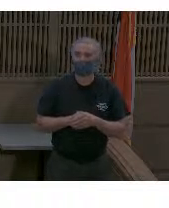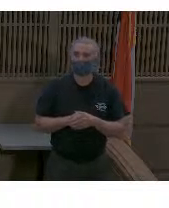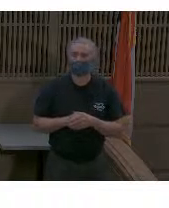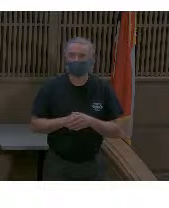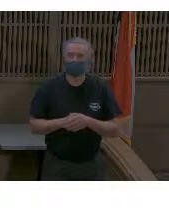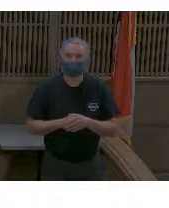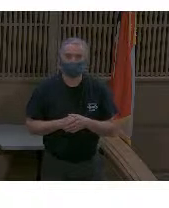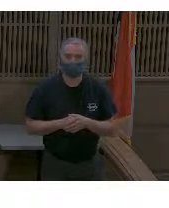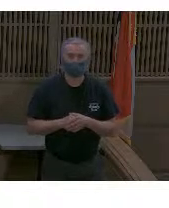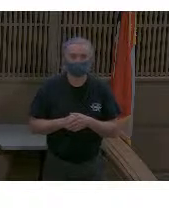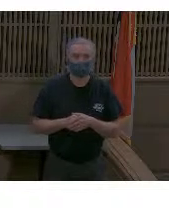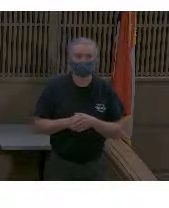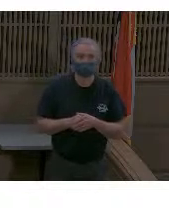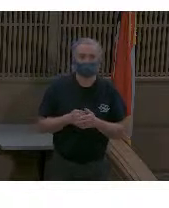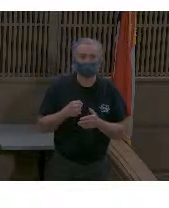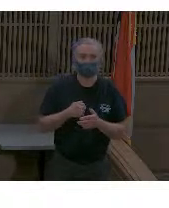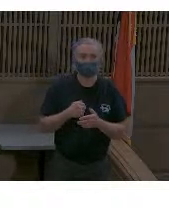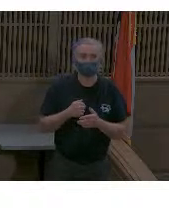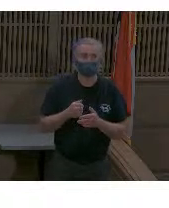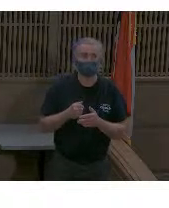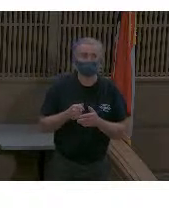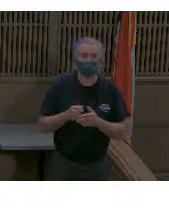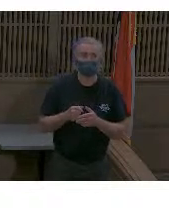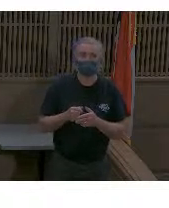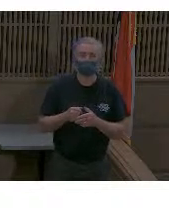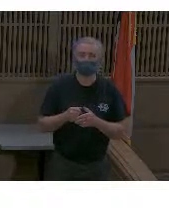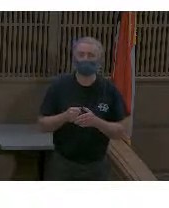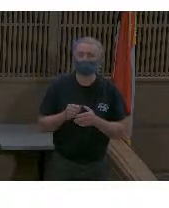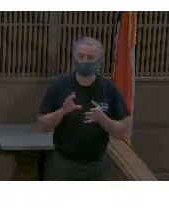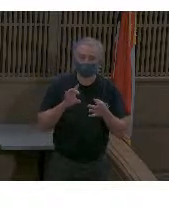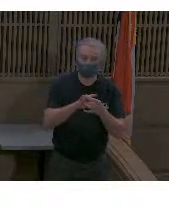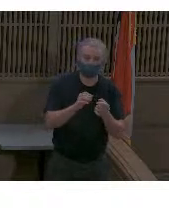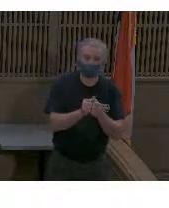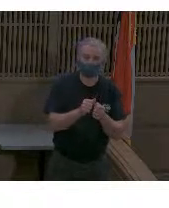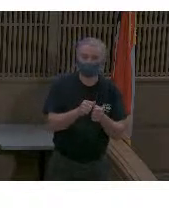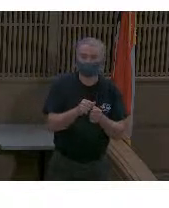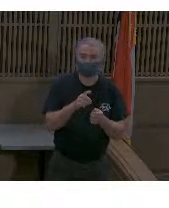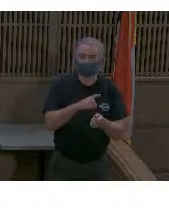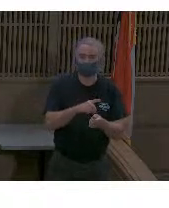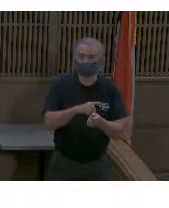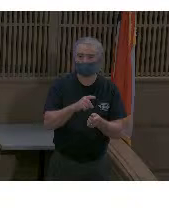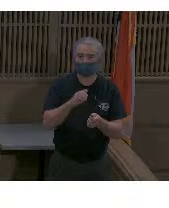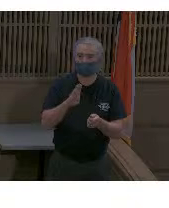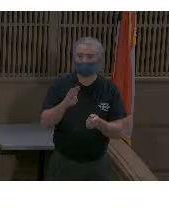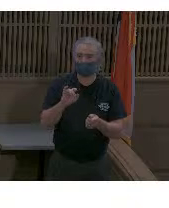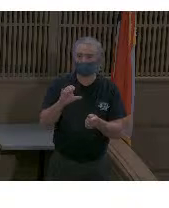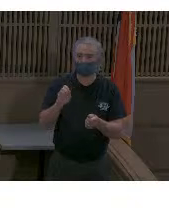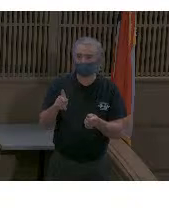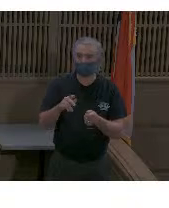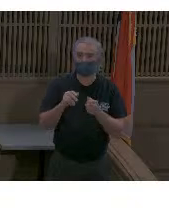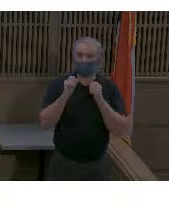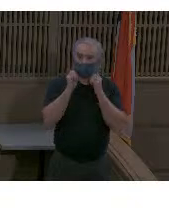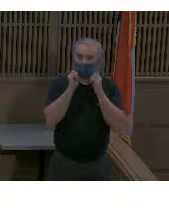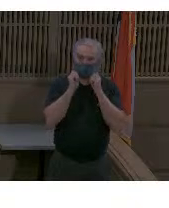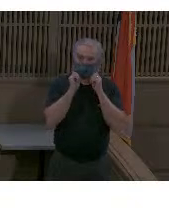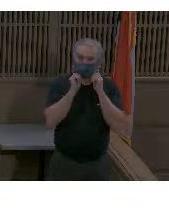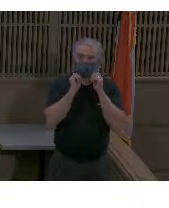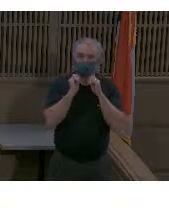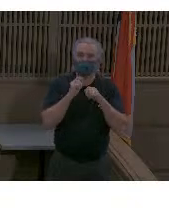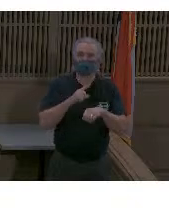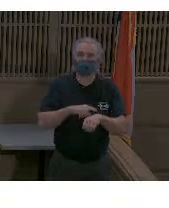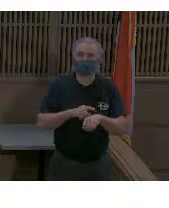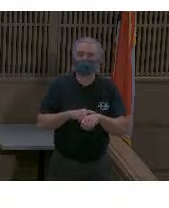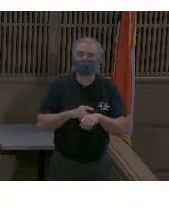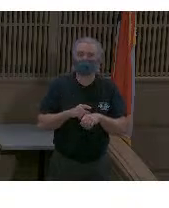Dr. Black and mention the Super Bowl. It's a time-honored tradition that people get